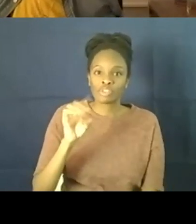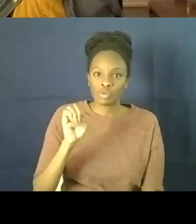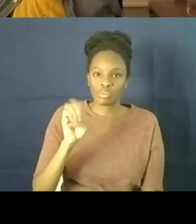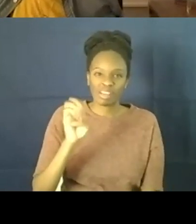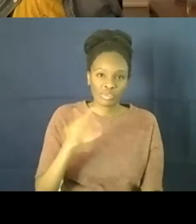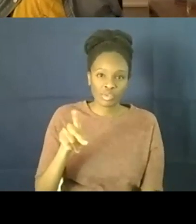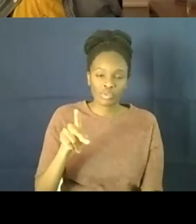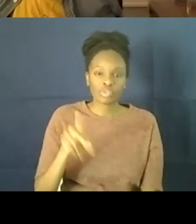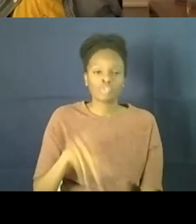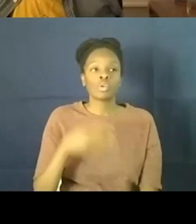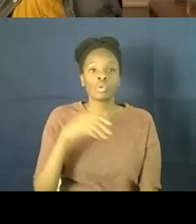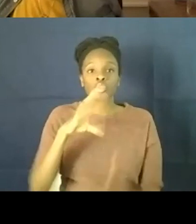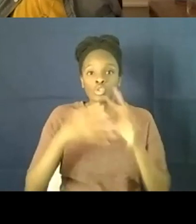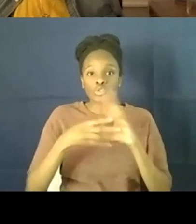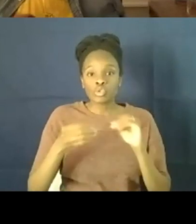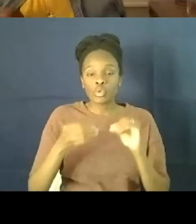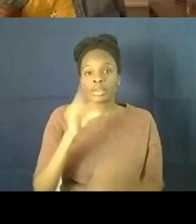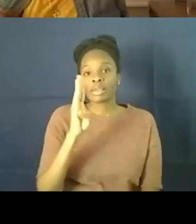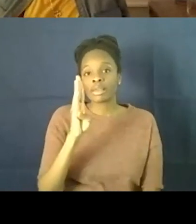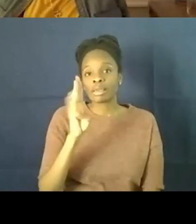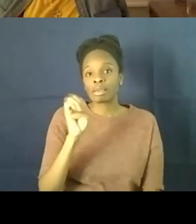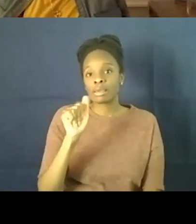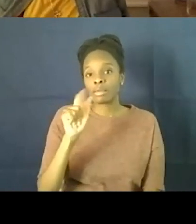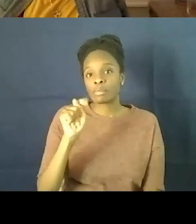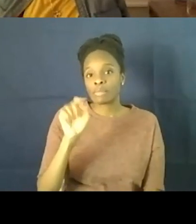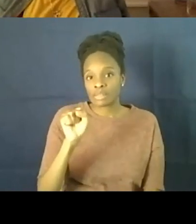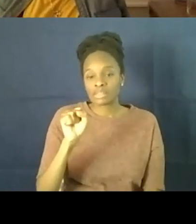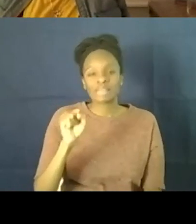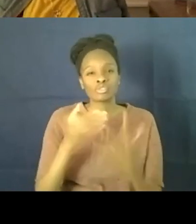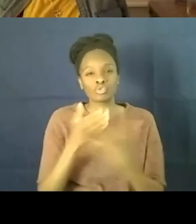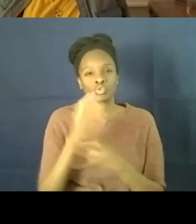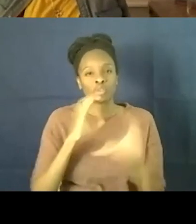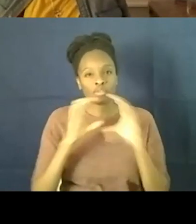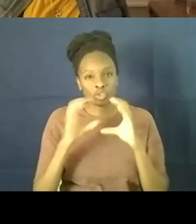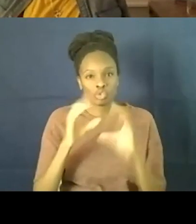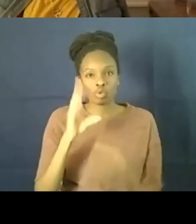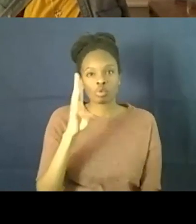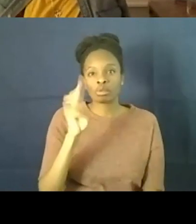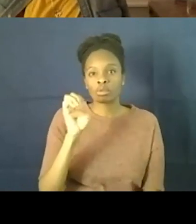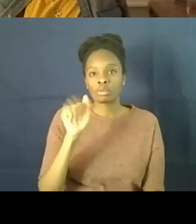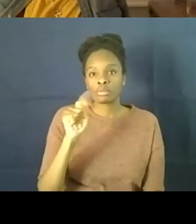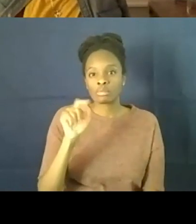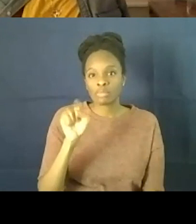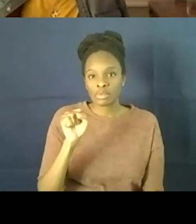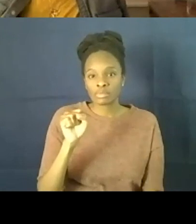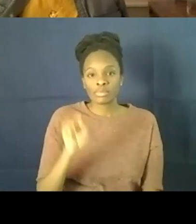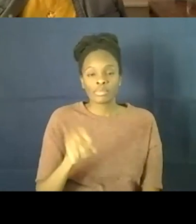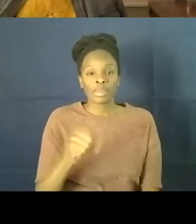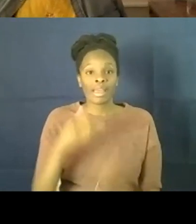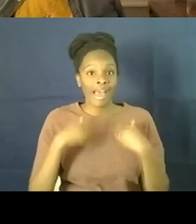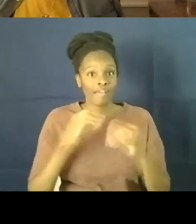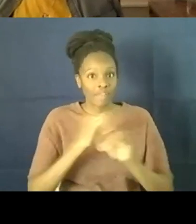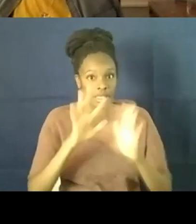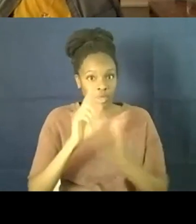beats. So if you watch that episode, there are very clear moments where the tide turns on the